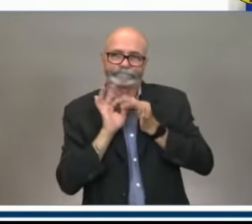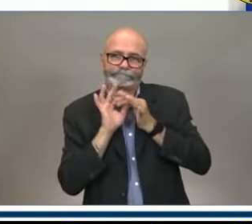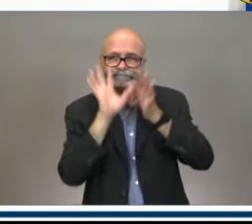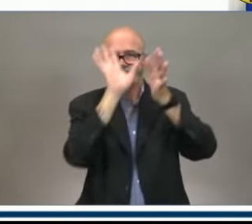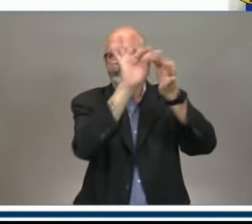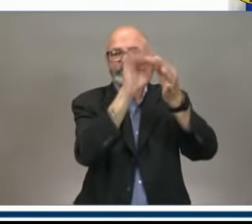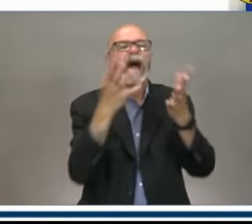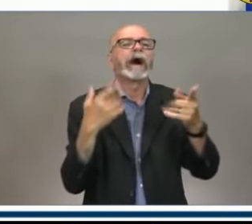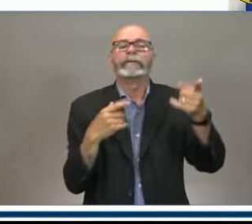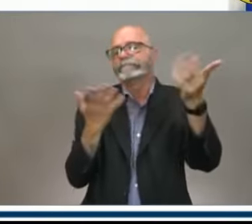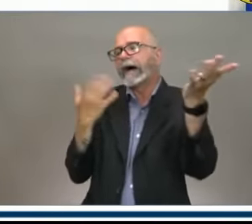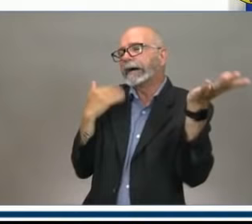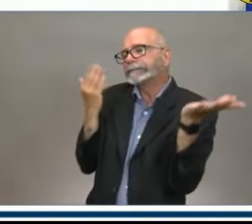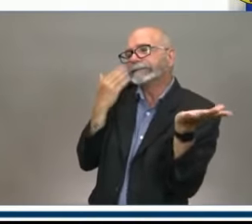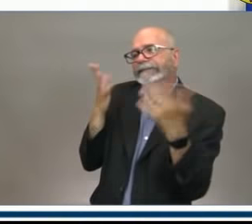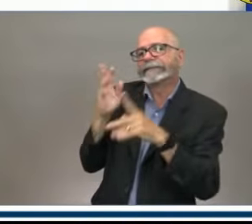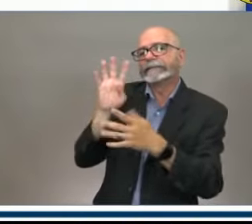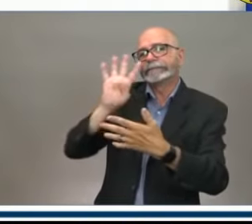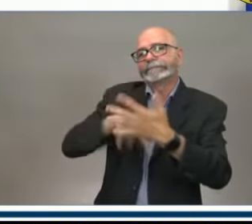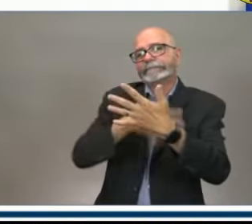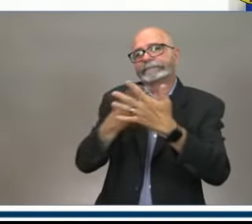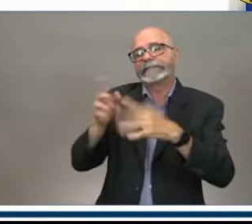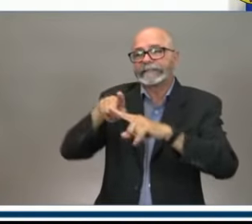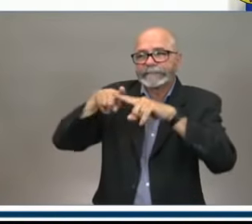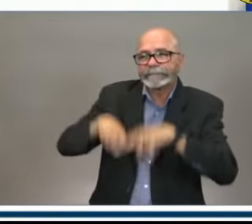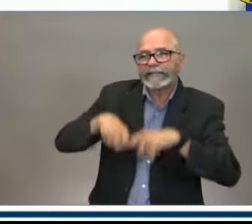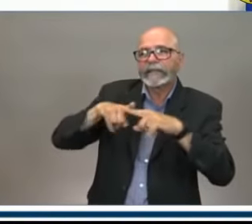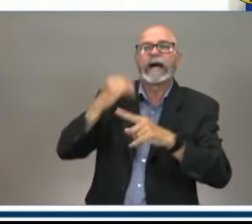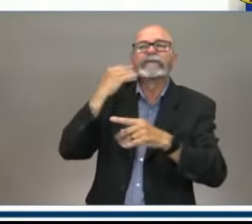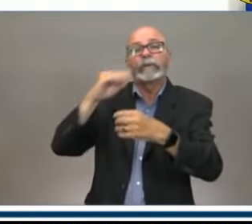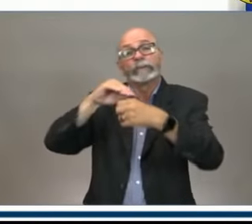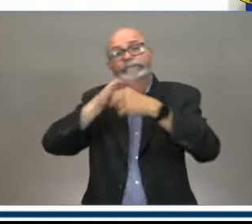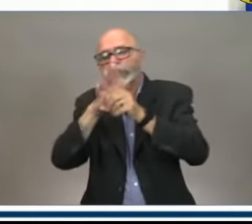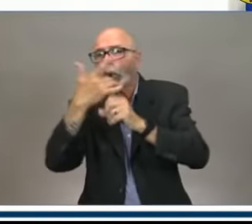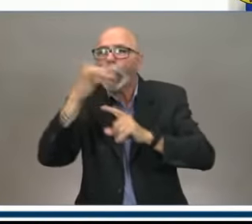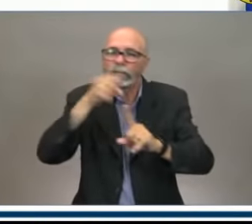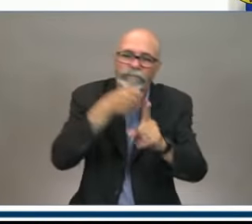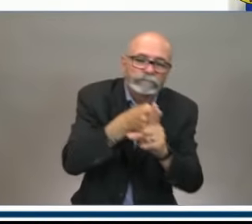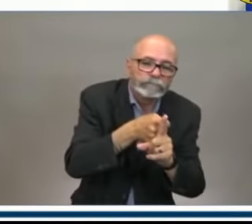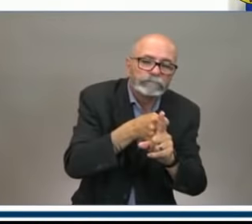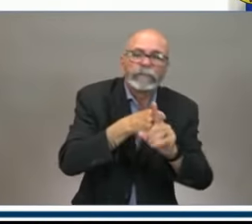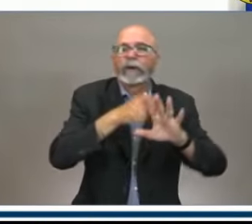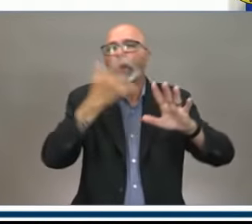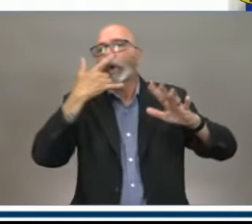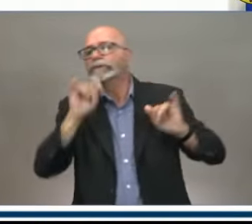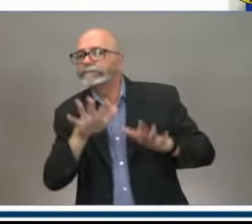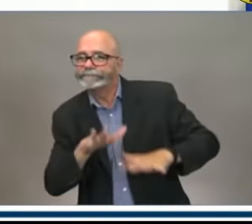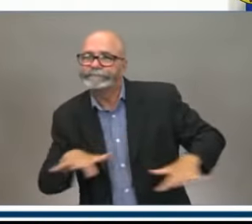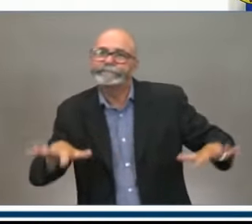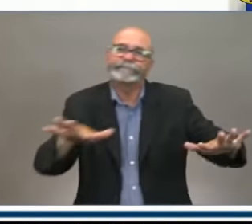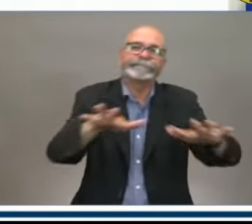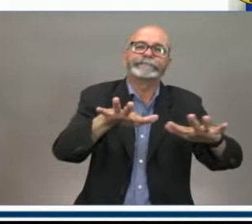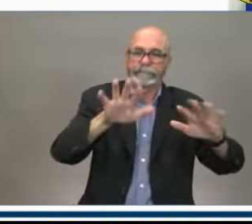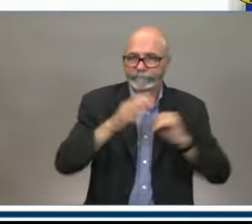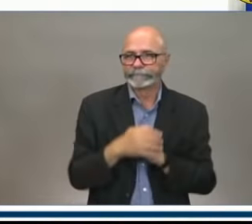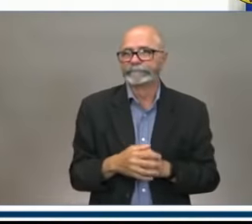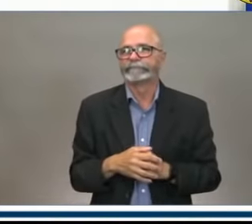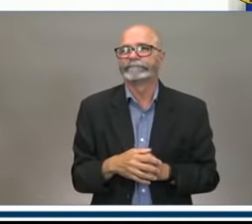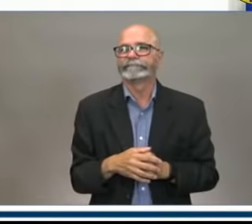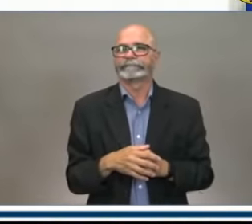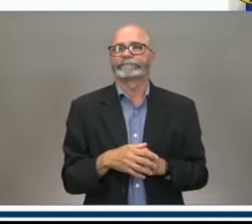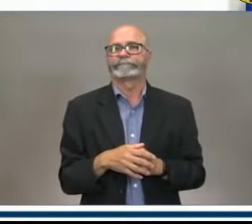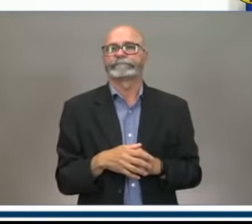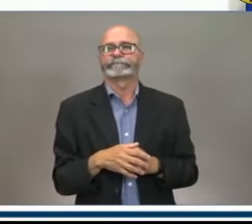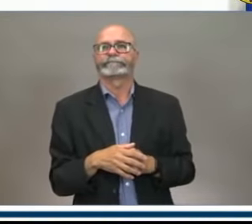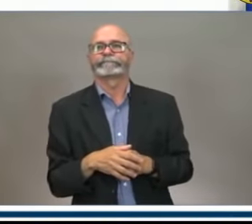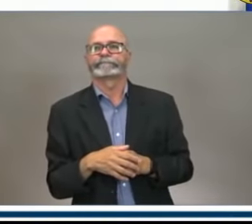health epidemiology, but it seems that a freedom of the media of press would indicate that